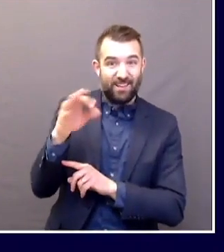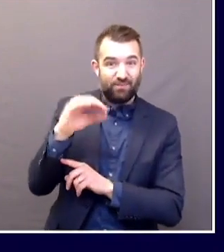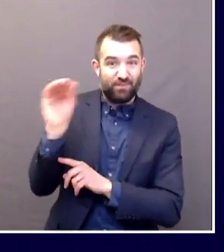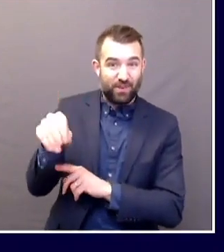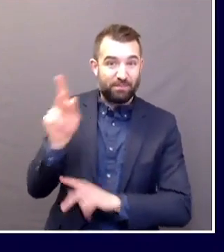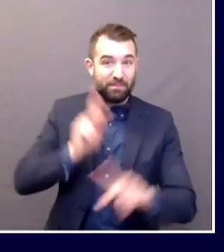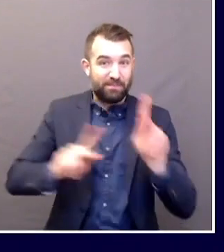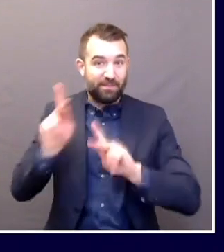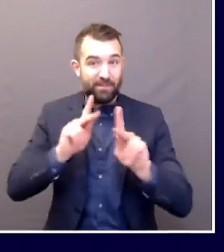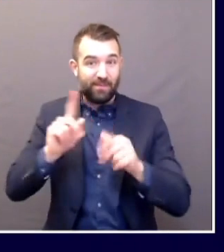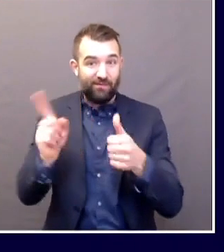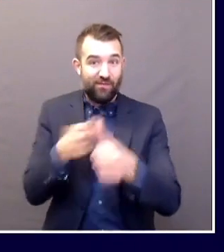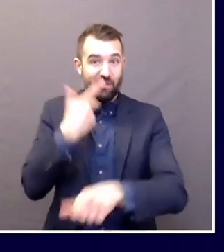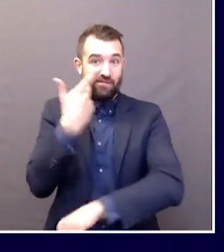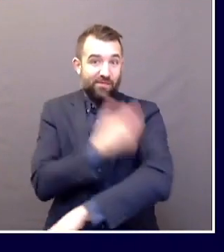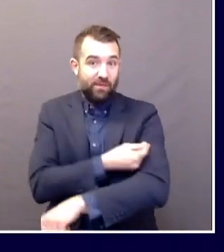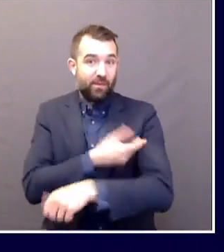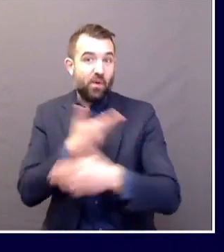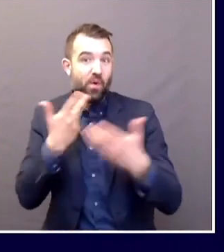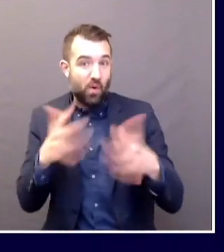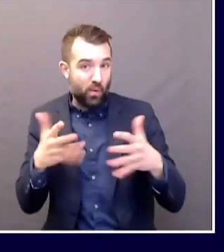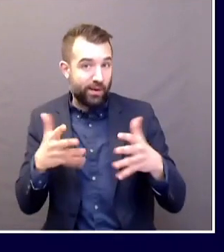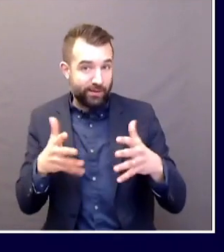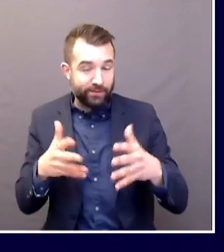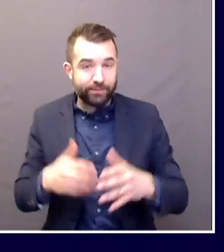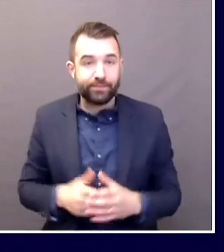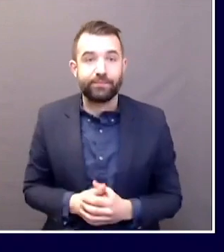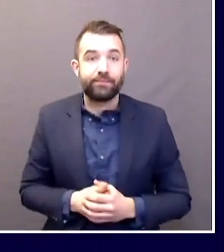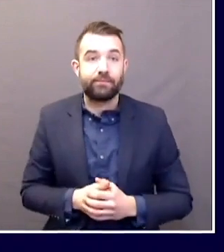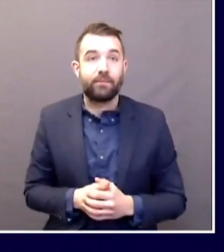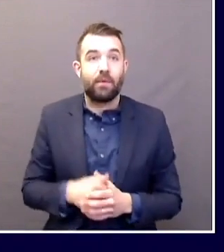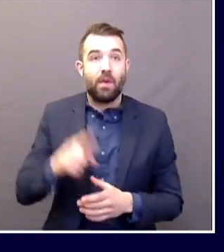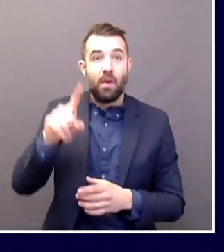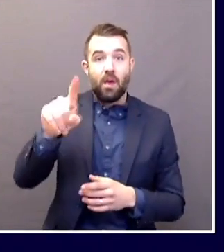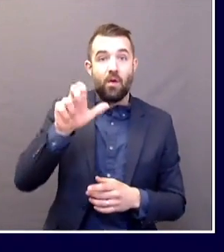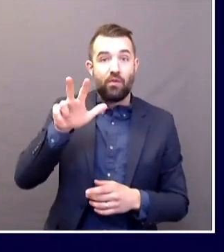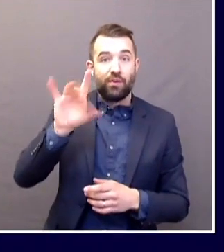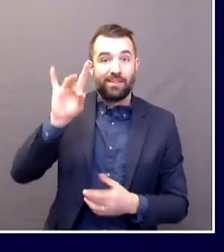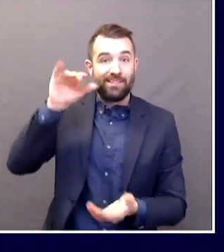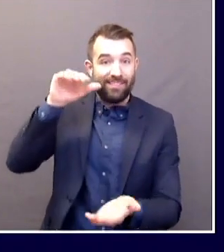dose. And more than 138,000 people,